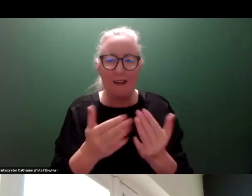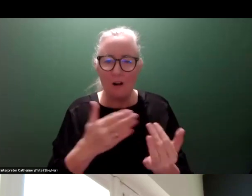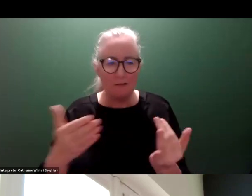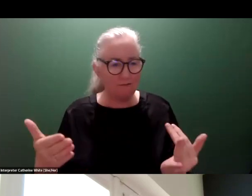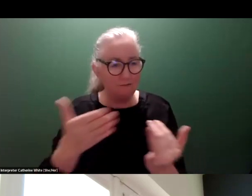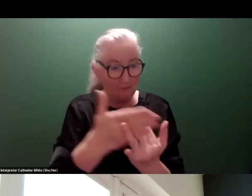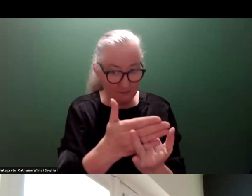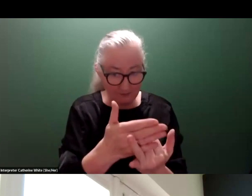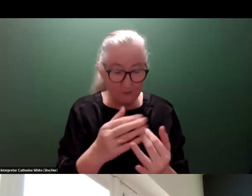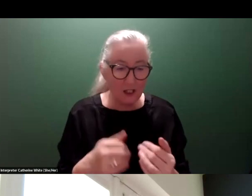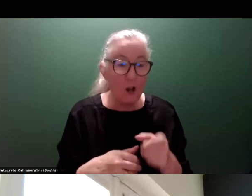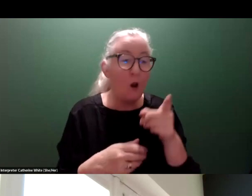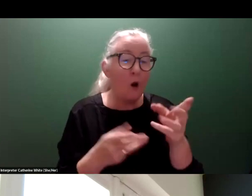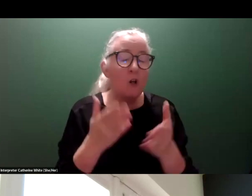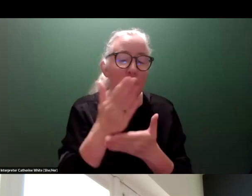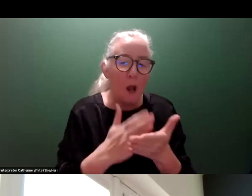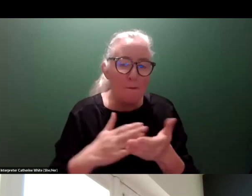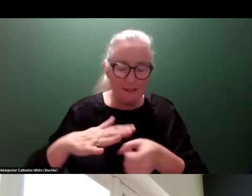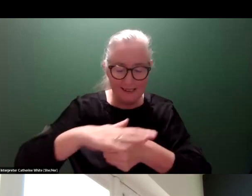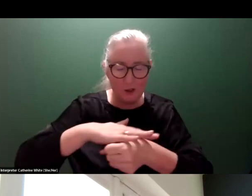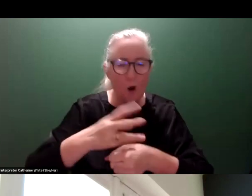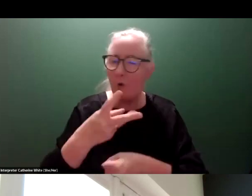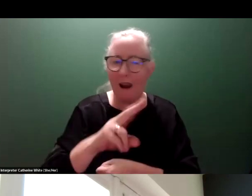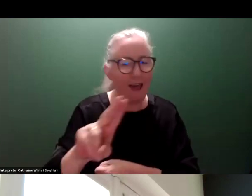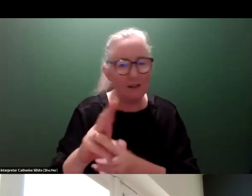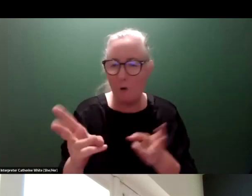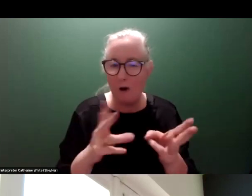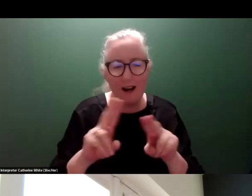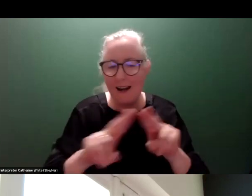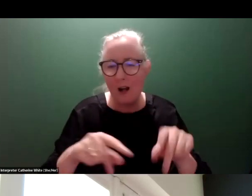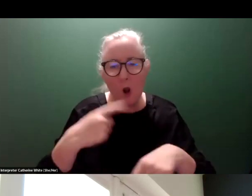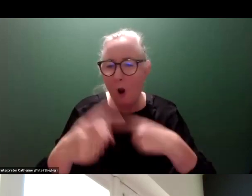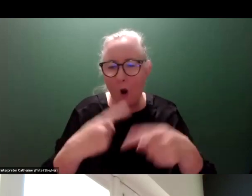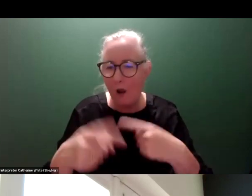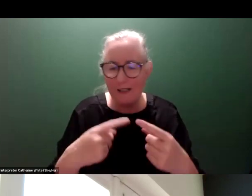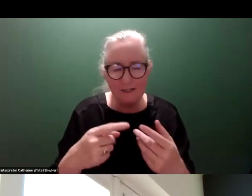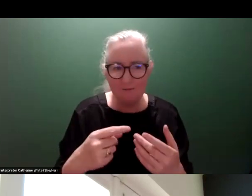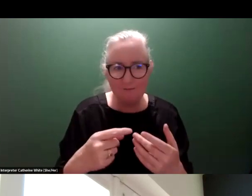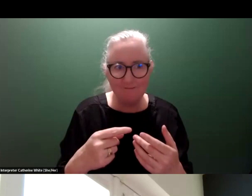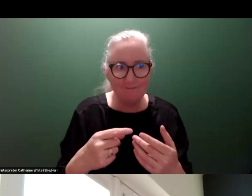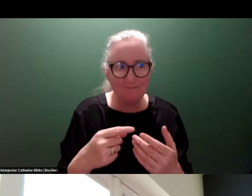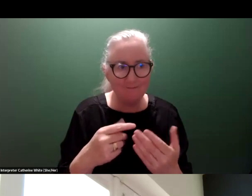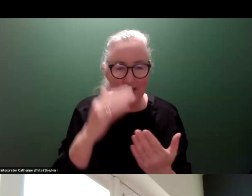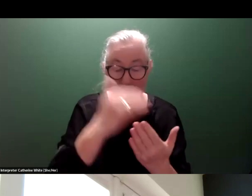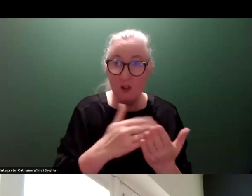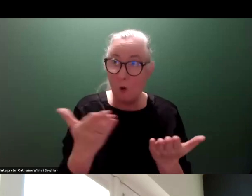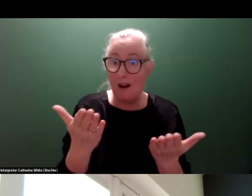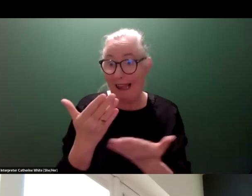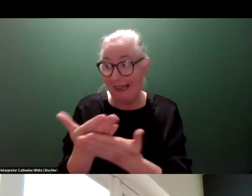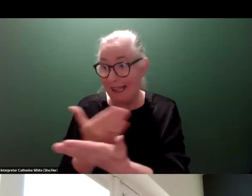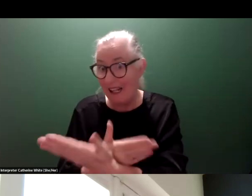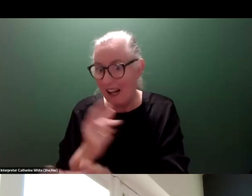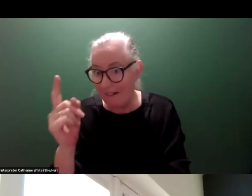There will be some circumstances where this doesn't work, and it's not always possible to be exhaustive about where legal advice